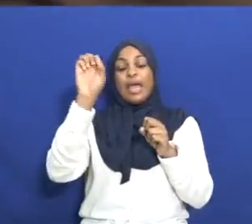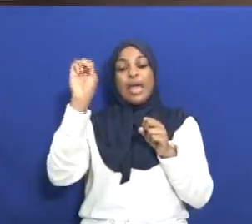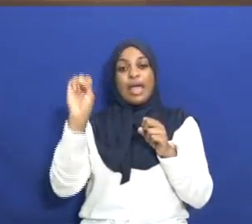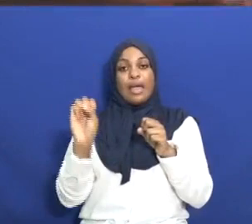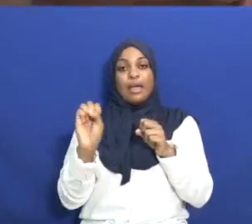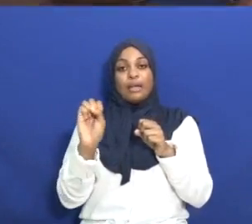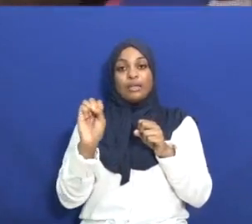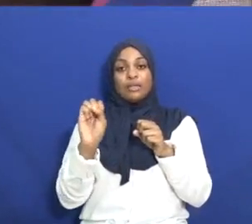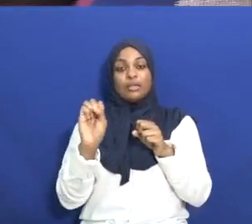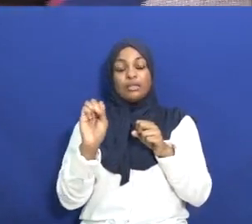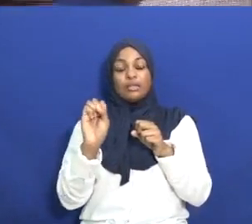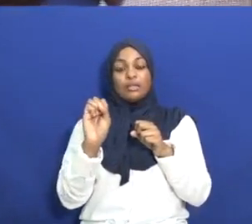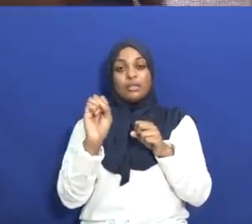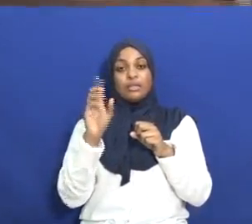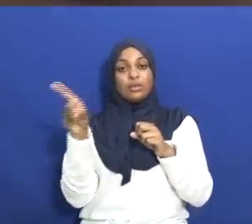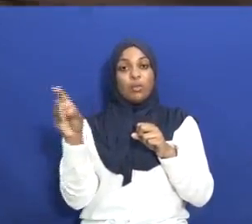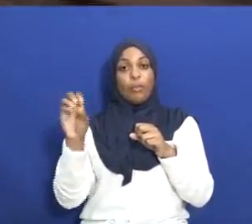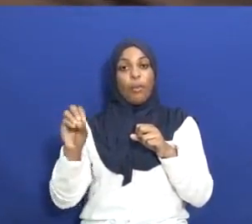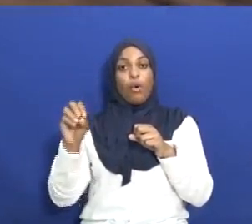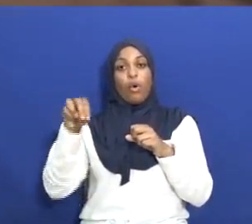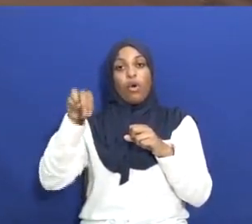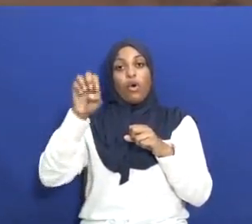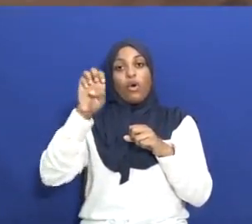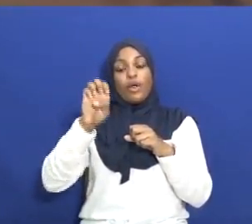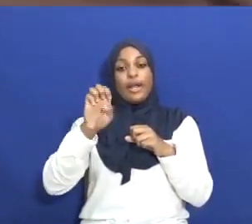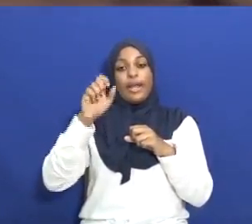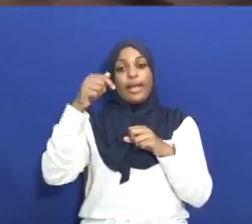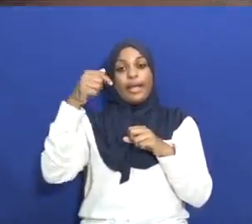is equal to, very good, 3.